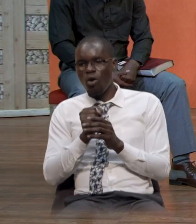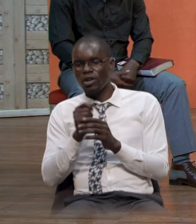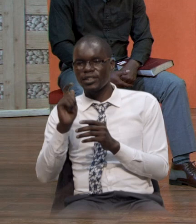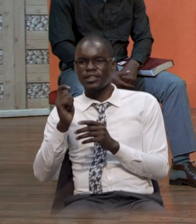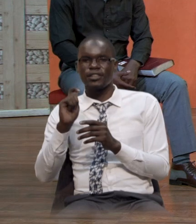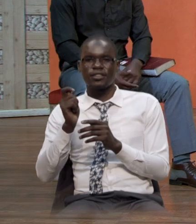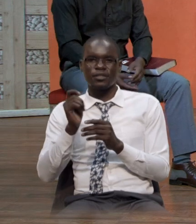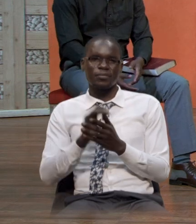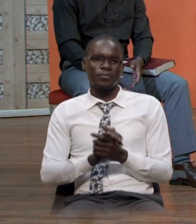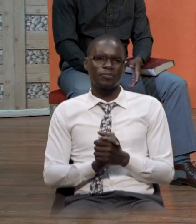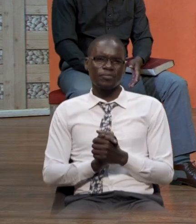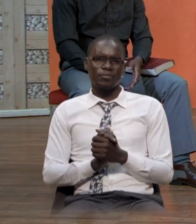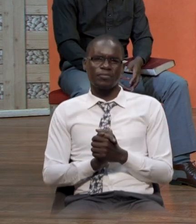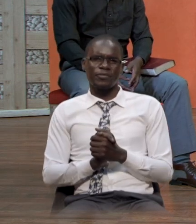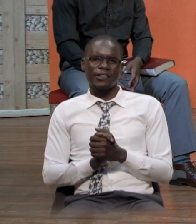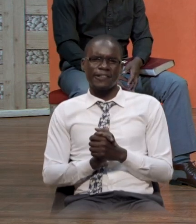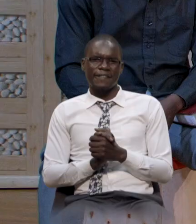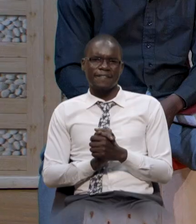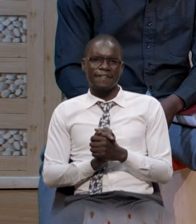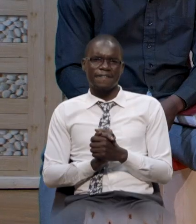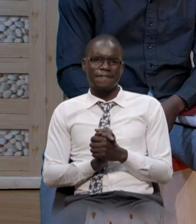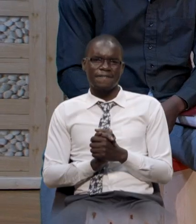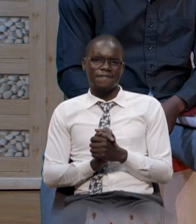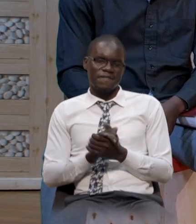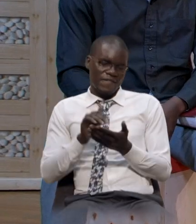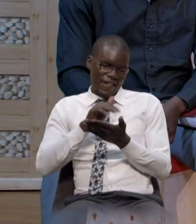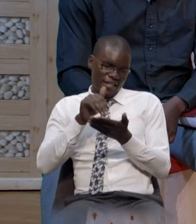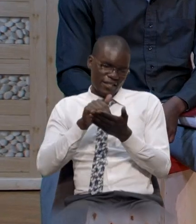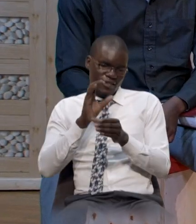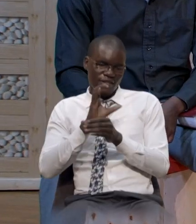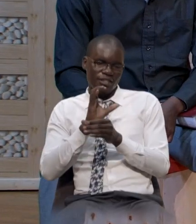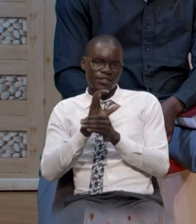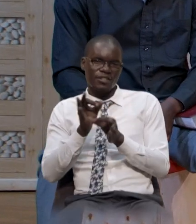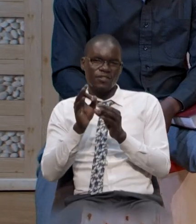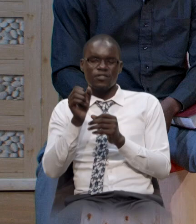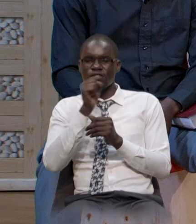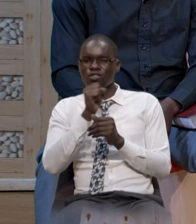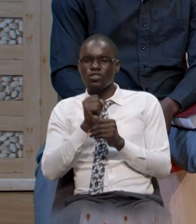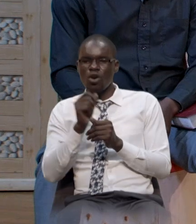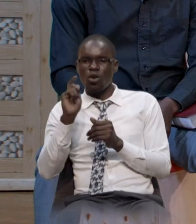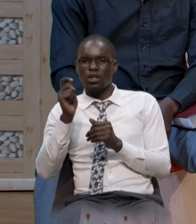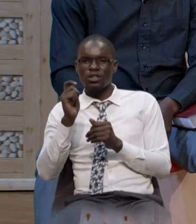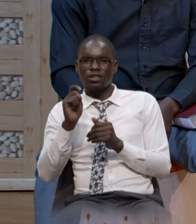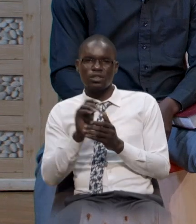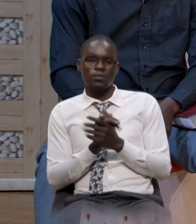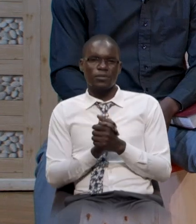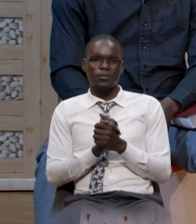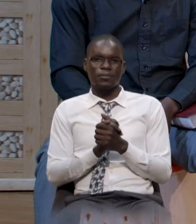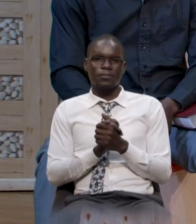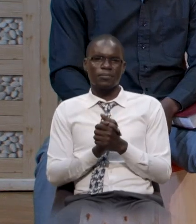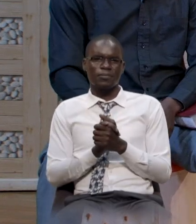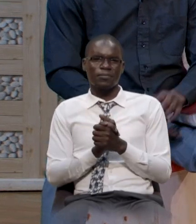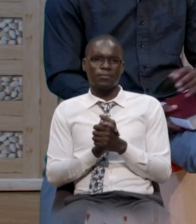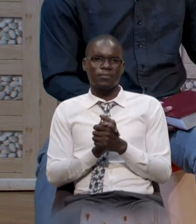chapter? Middle book or middle chapter? The central chapter of the Old Testament, not middle book. Not that it's mathematics.